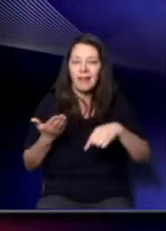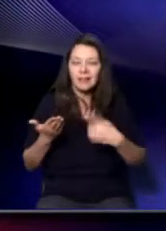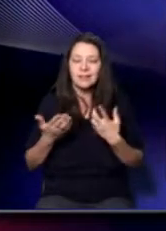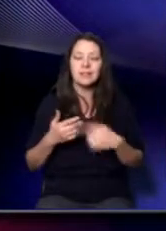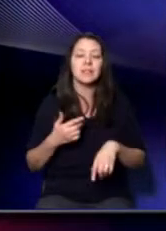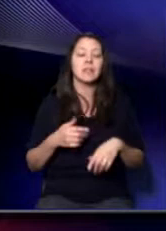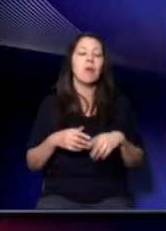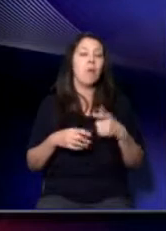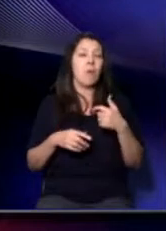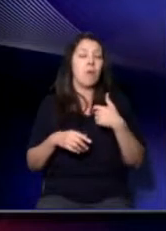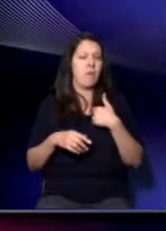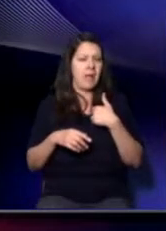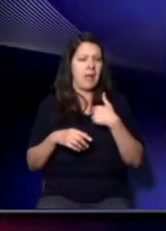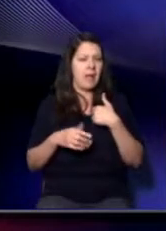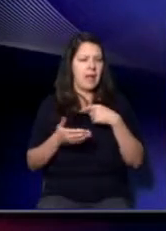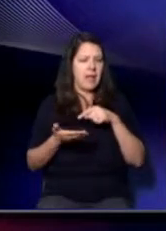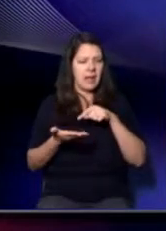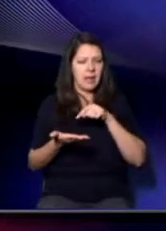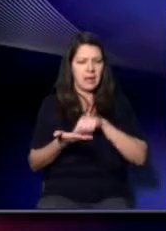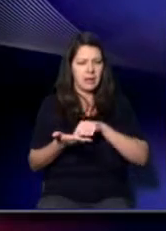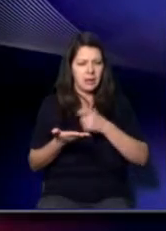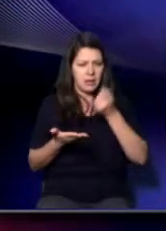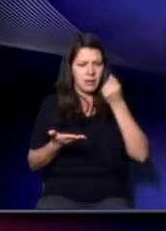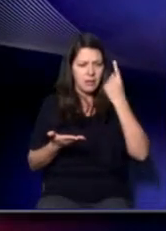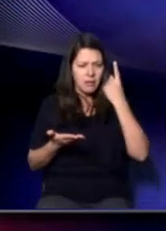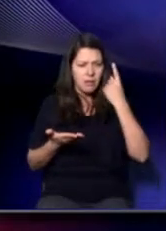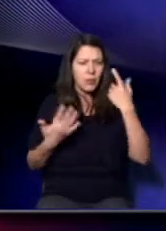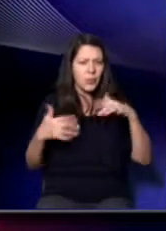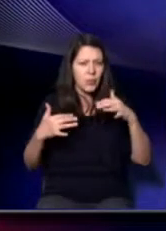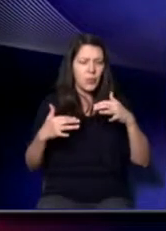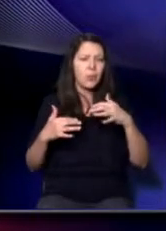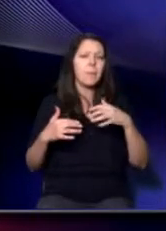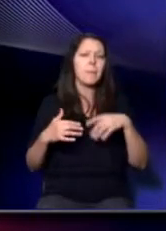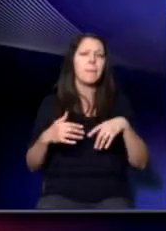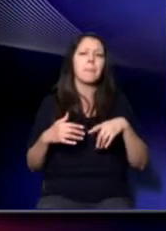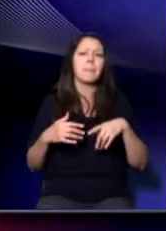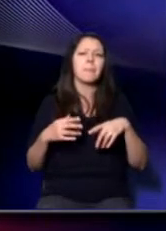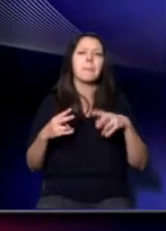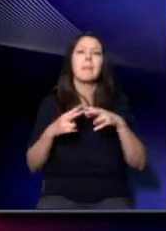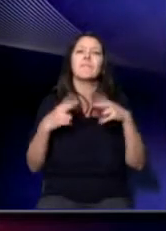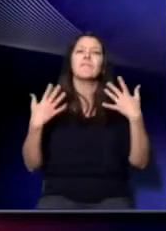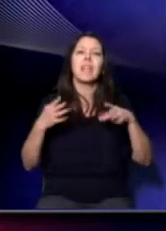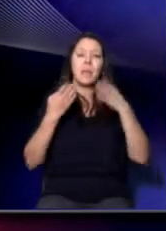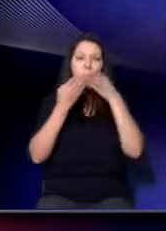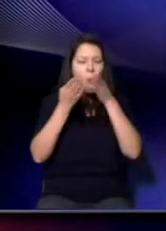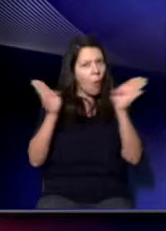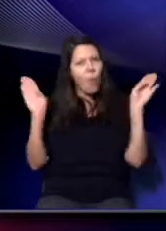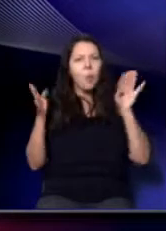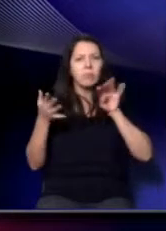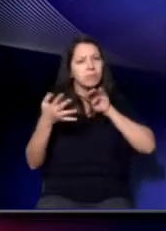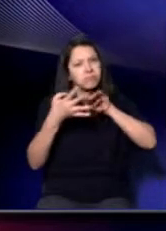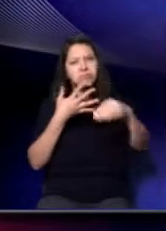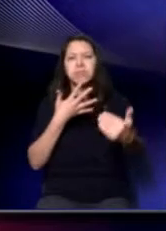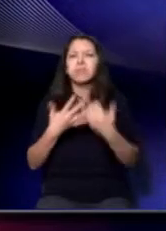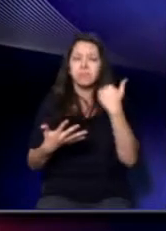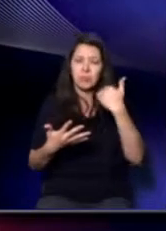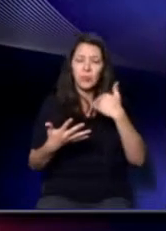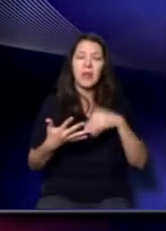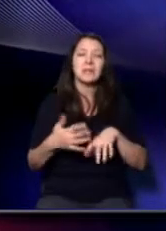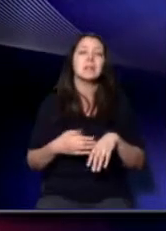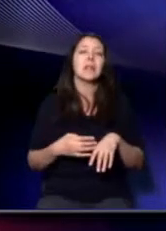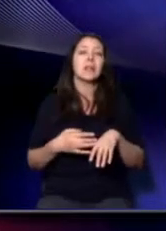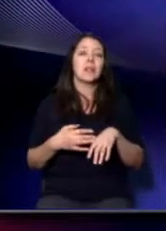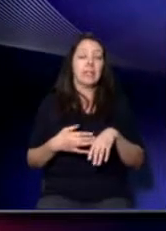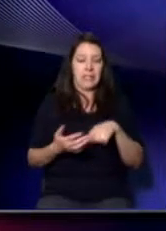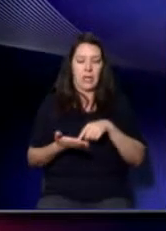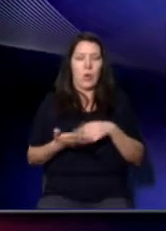I can't understate that the level of openness and transparency is